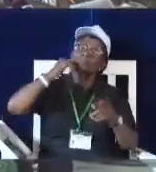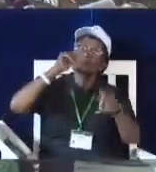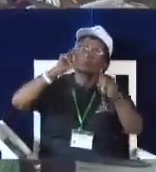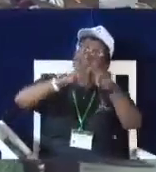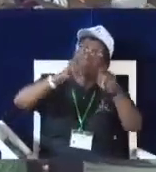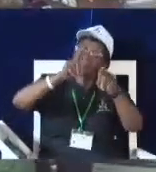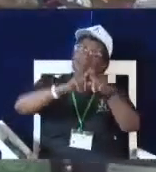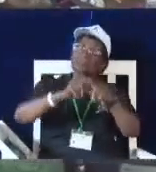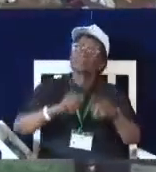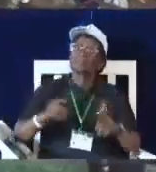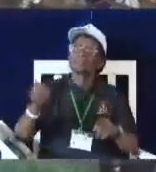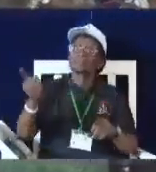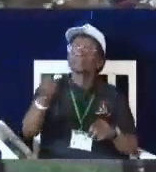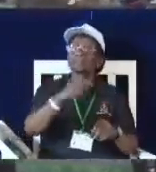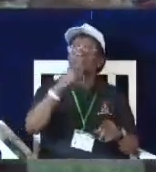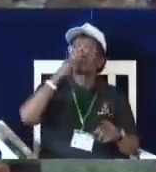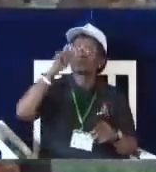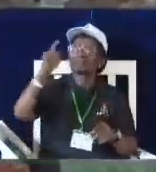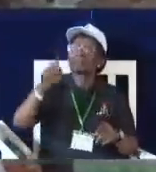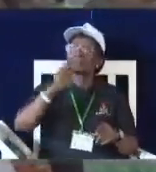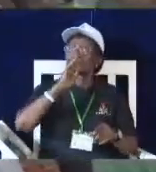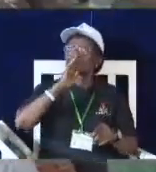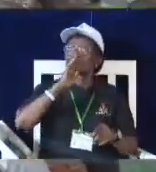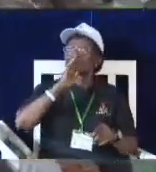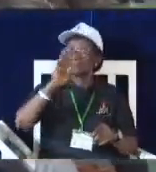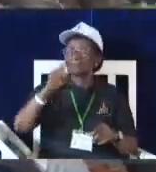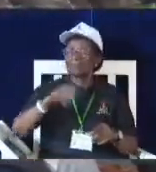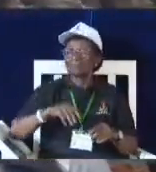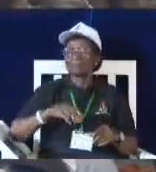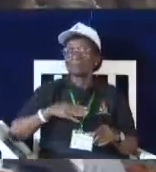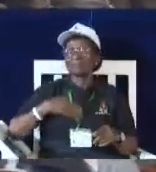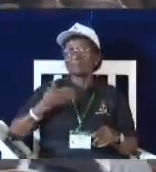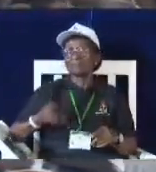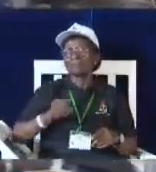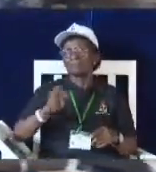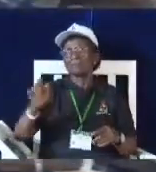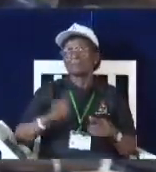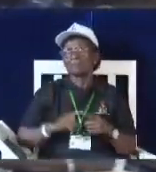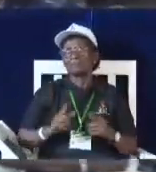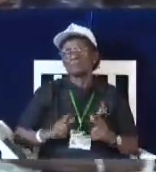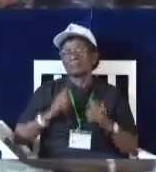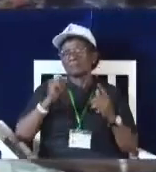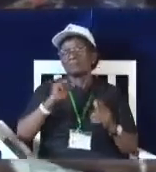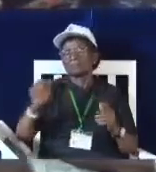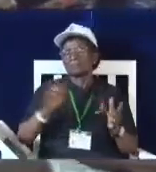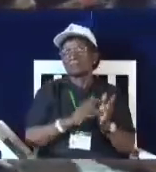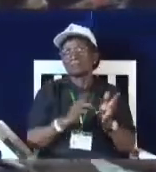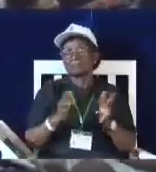You must be willing to live a disciplined life.